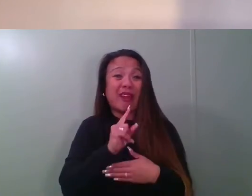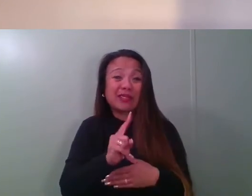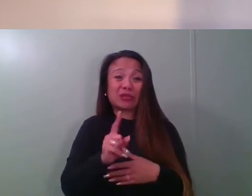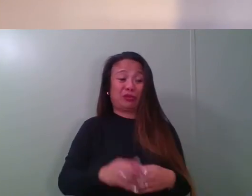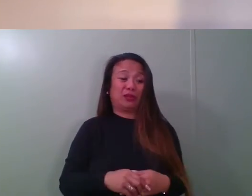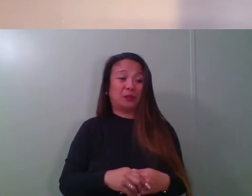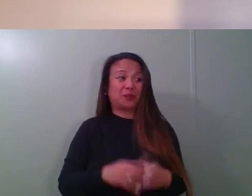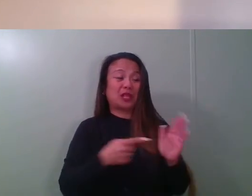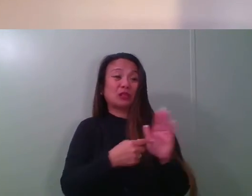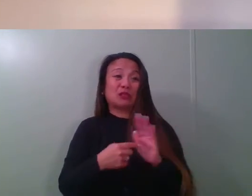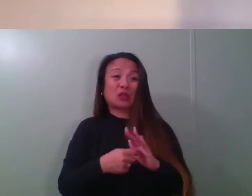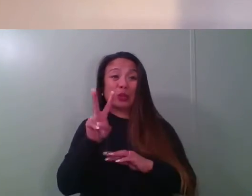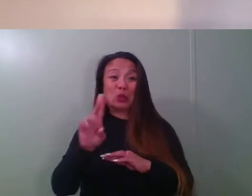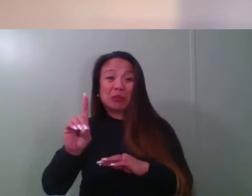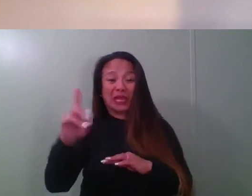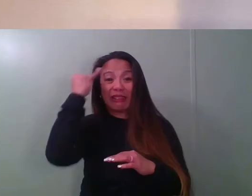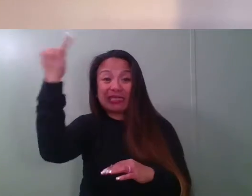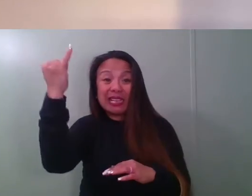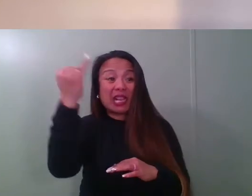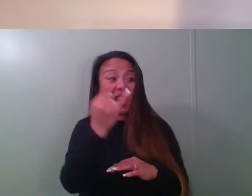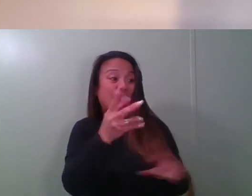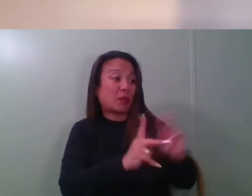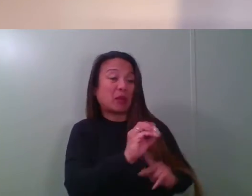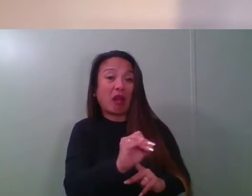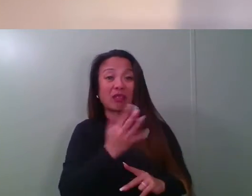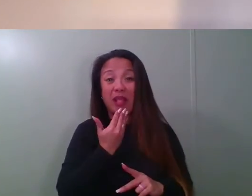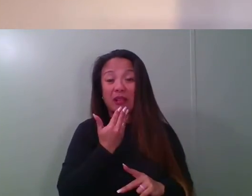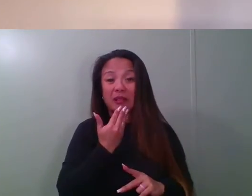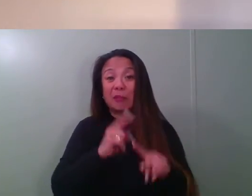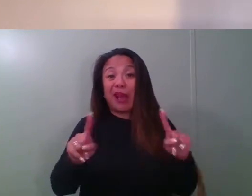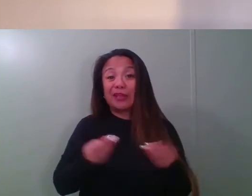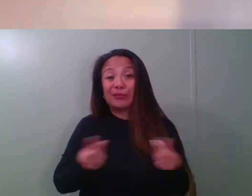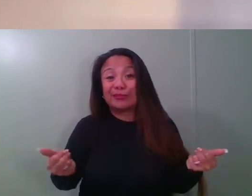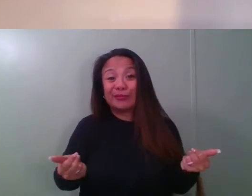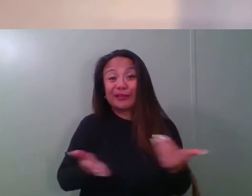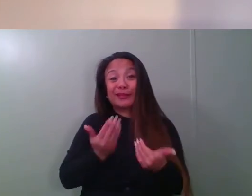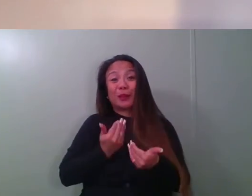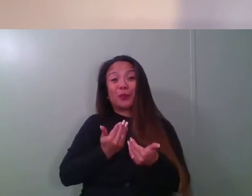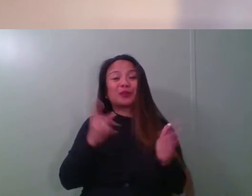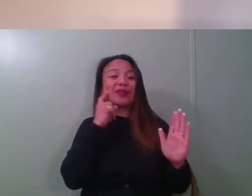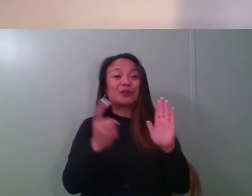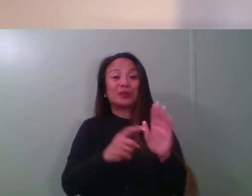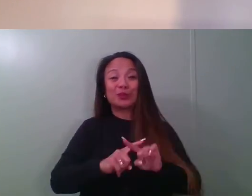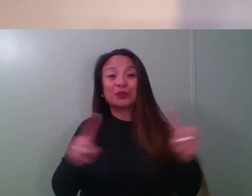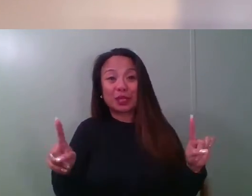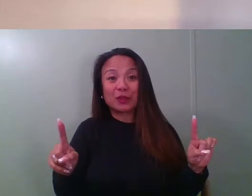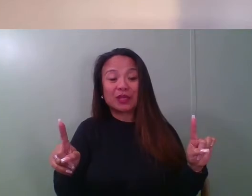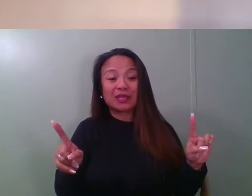without nuance, creating a two-dimensional idea of people of color. But the solution is